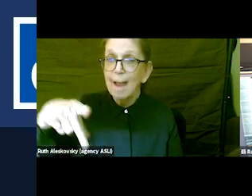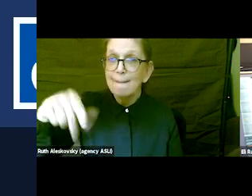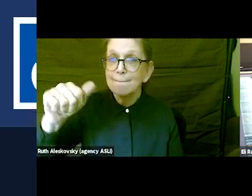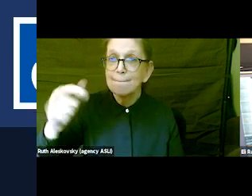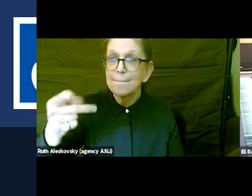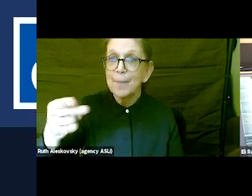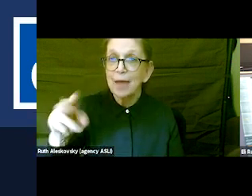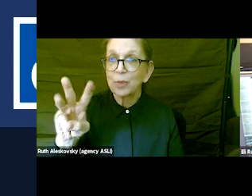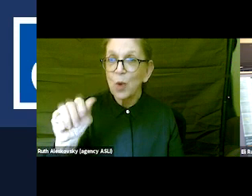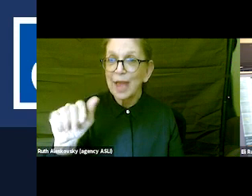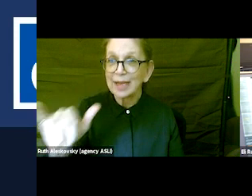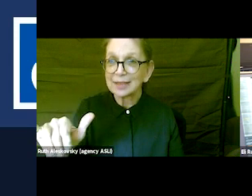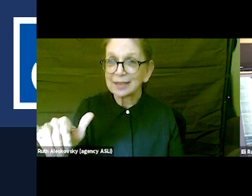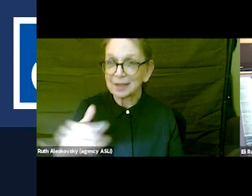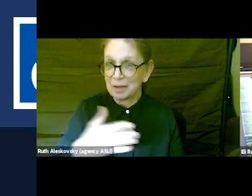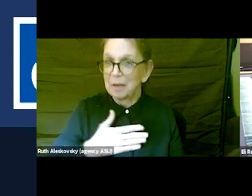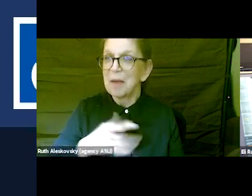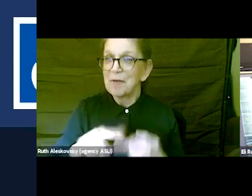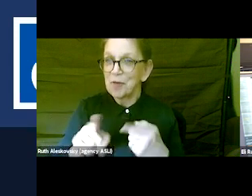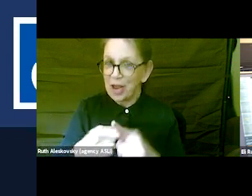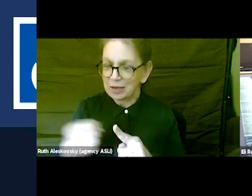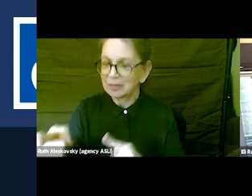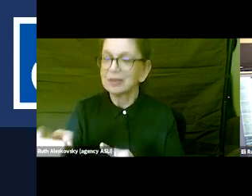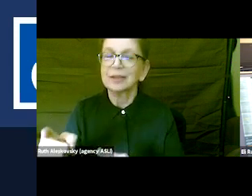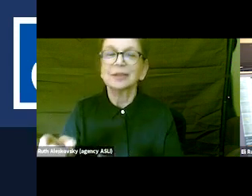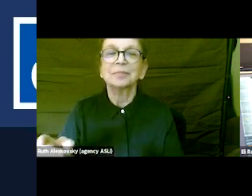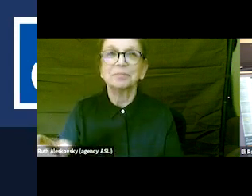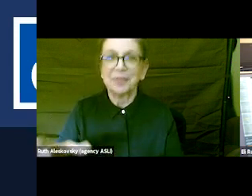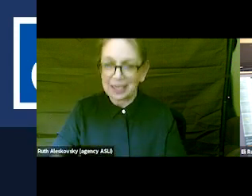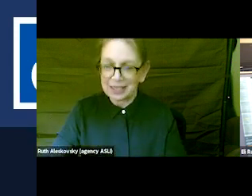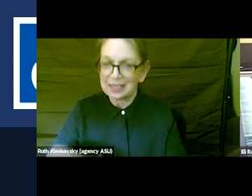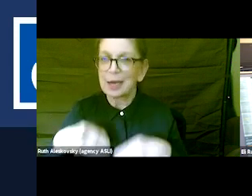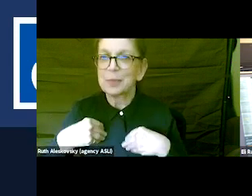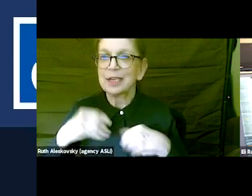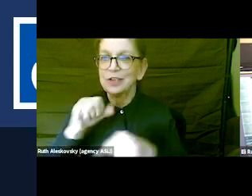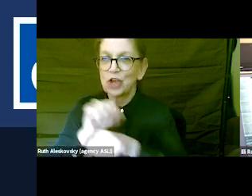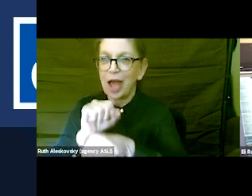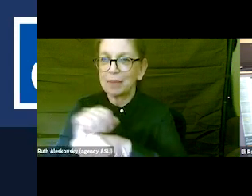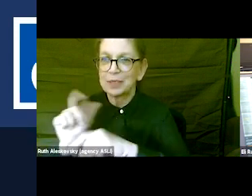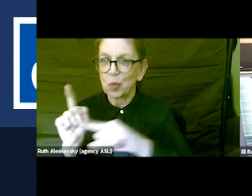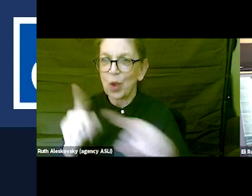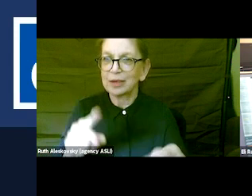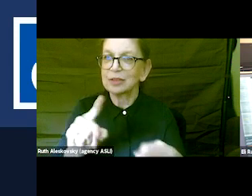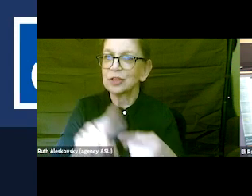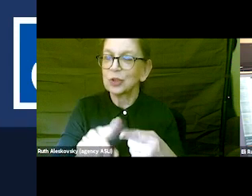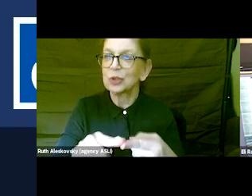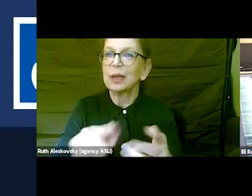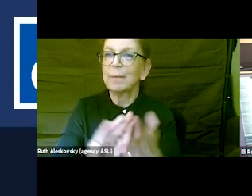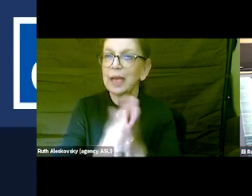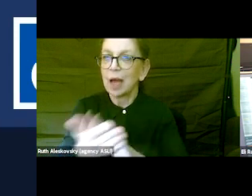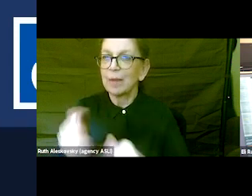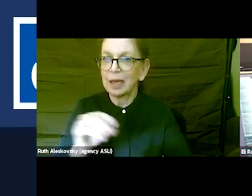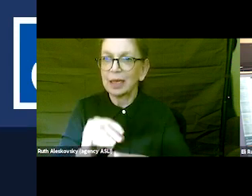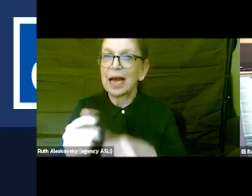dream job as a guidance counselor for one of the schools servicing the largest population of people with disabilities.